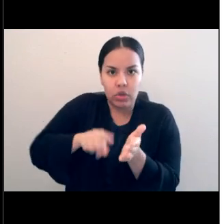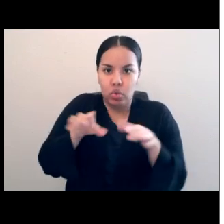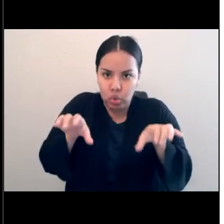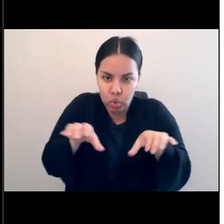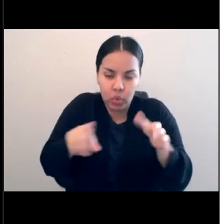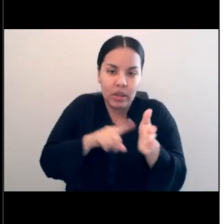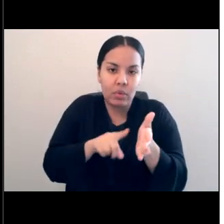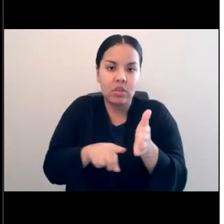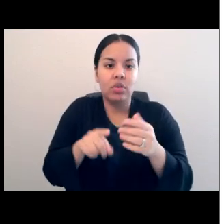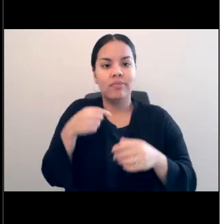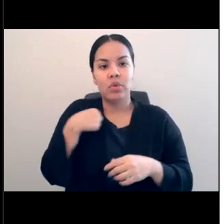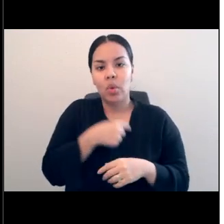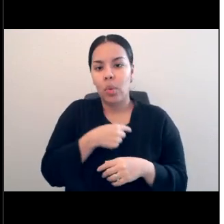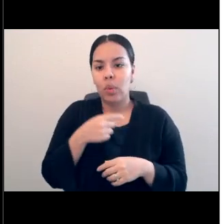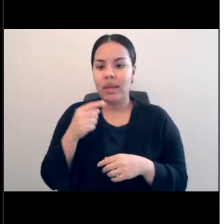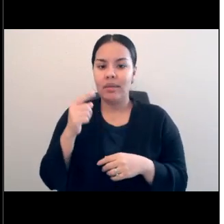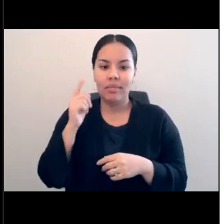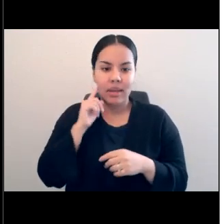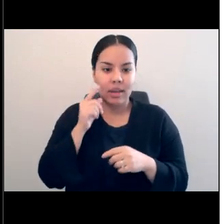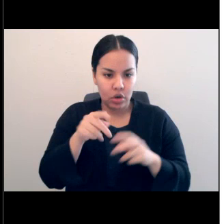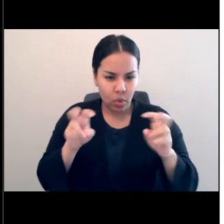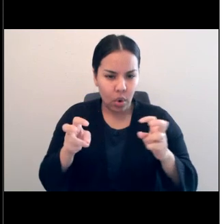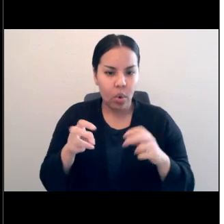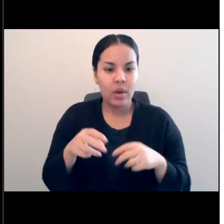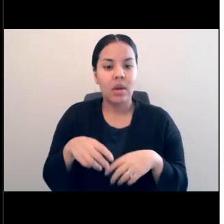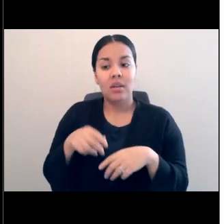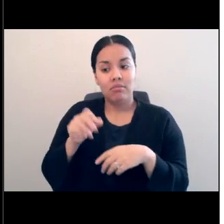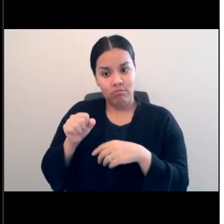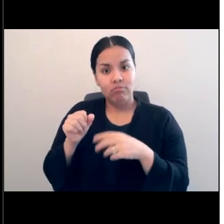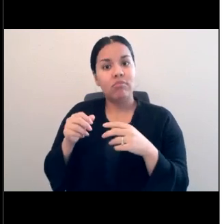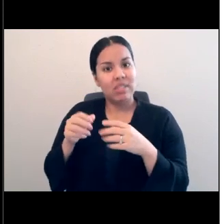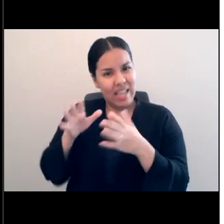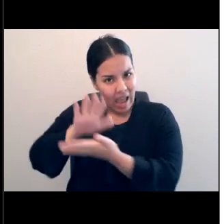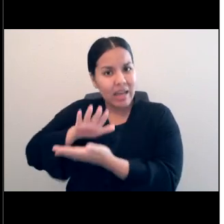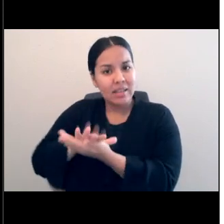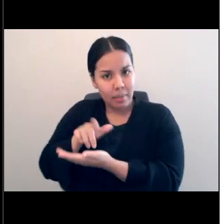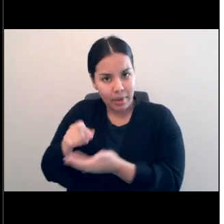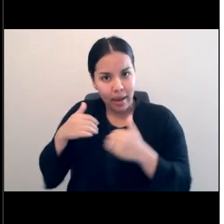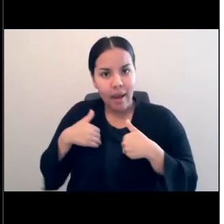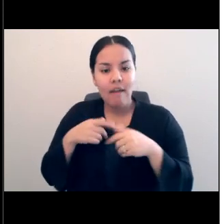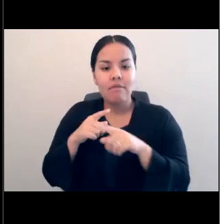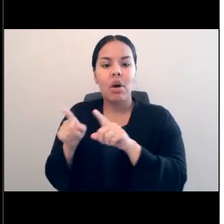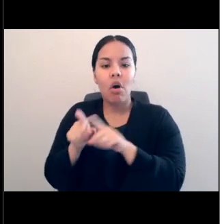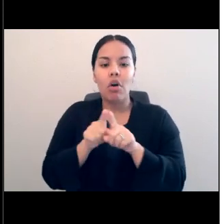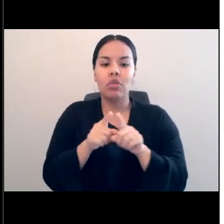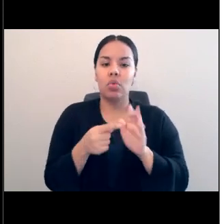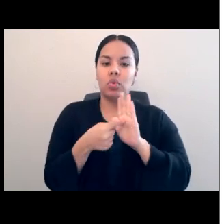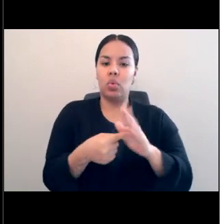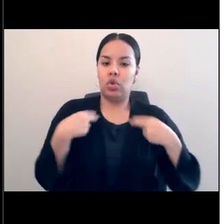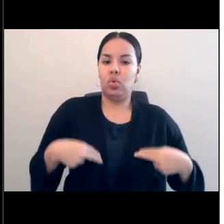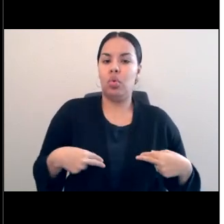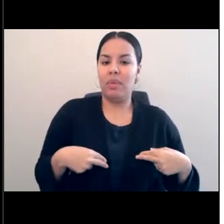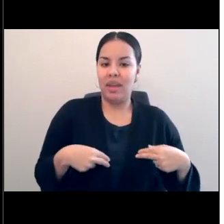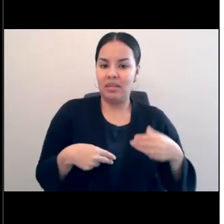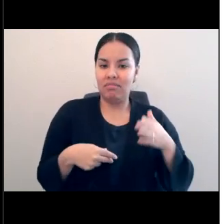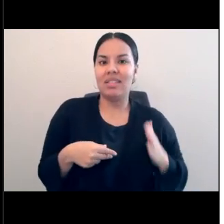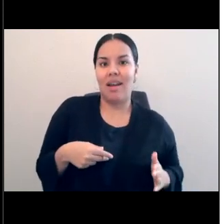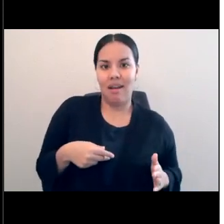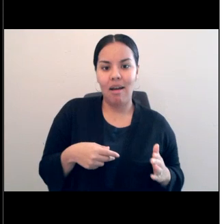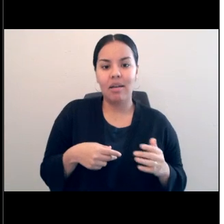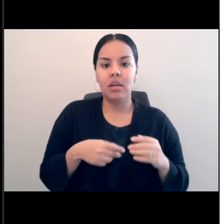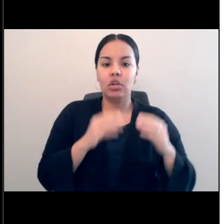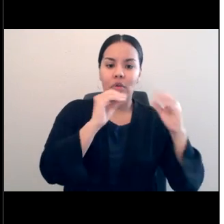so we hear, quote, as much as it is very academic, I think it gives a human side to prof/students that you don't always get in person if you